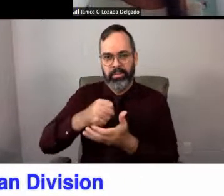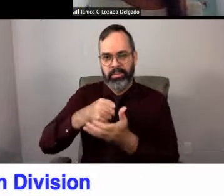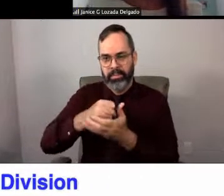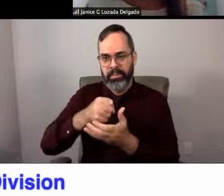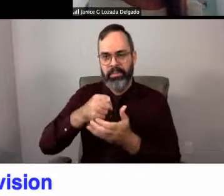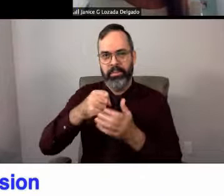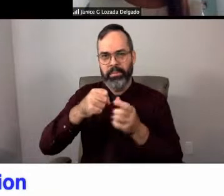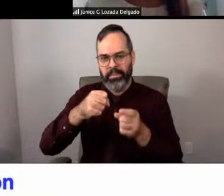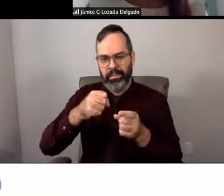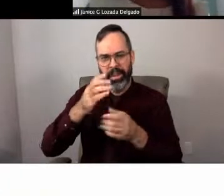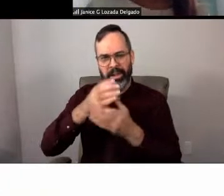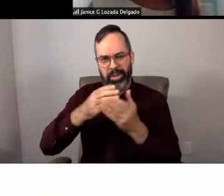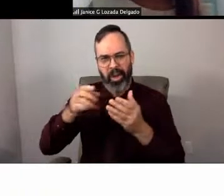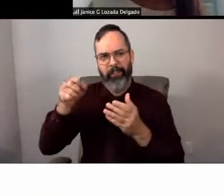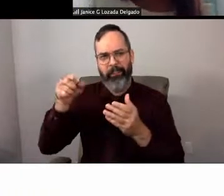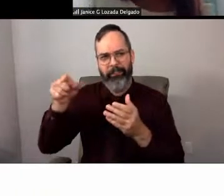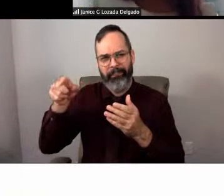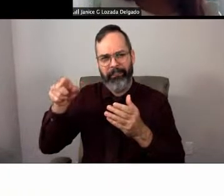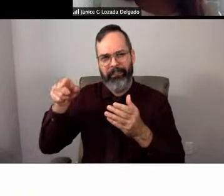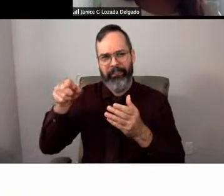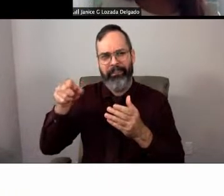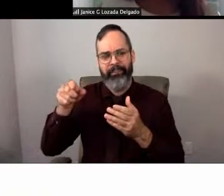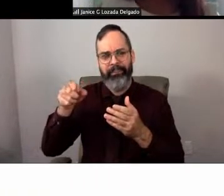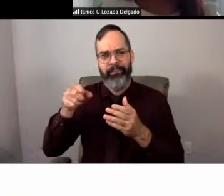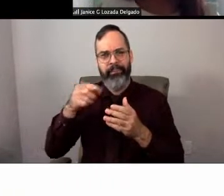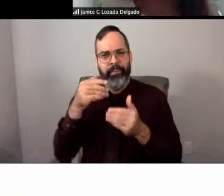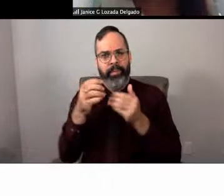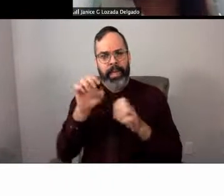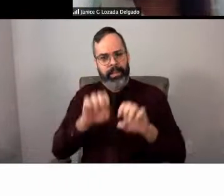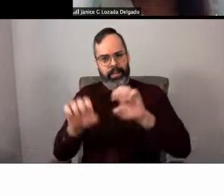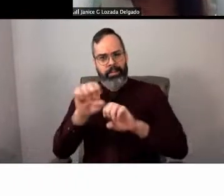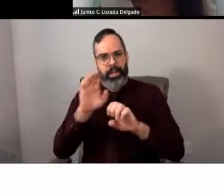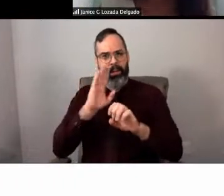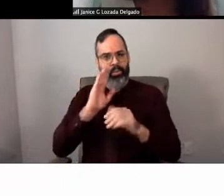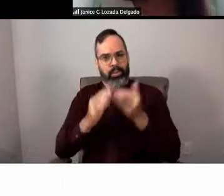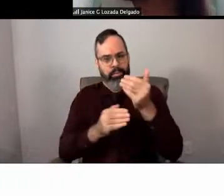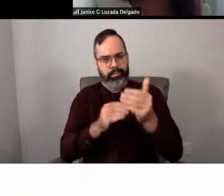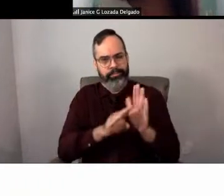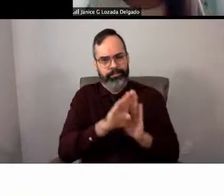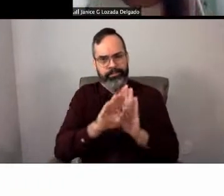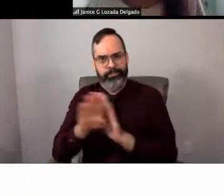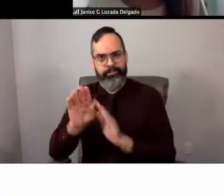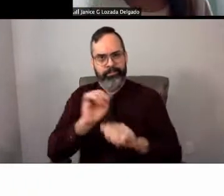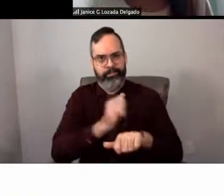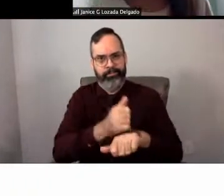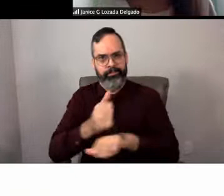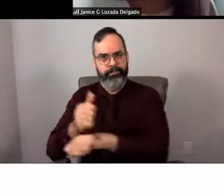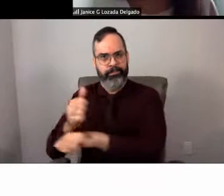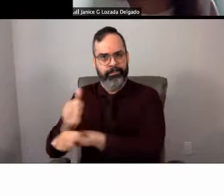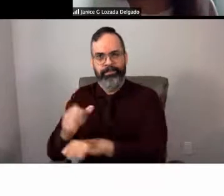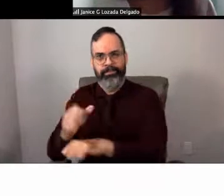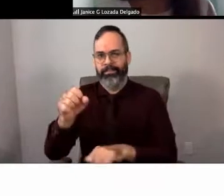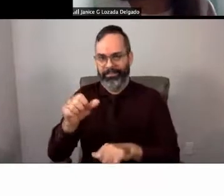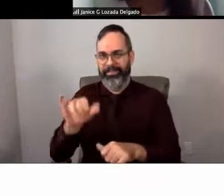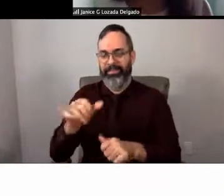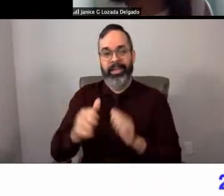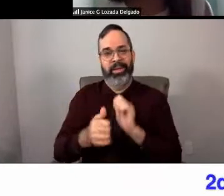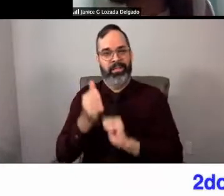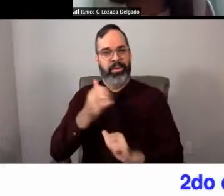that are on their way. And yeah, that's most of my